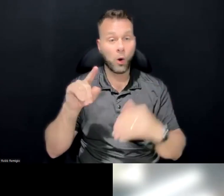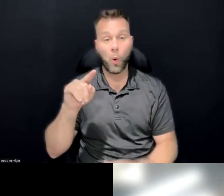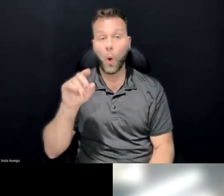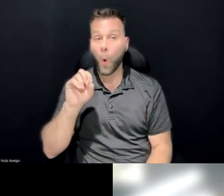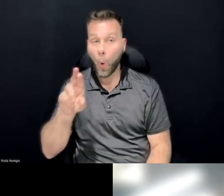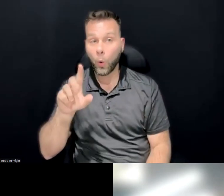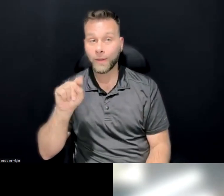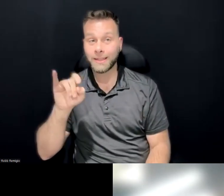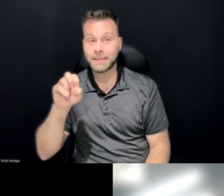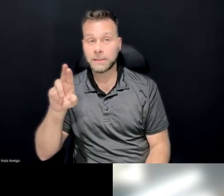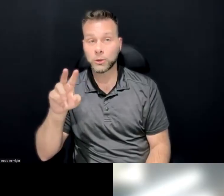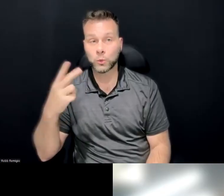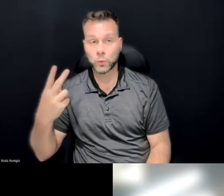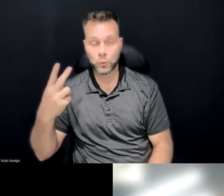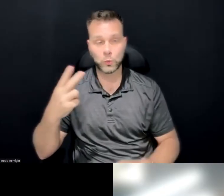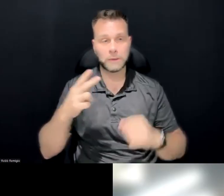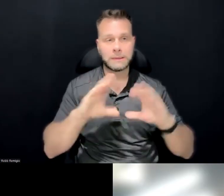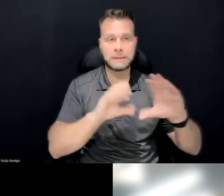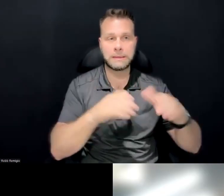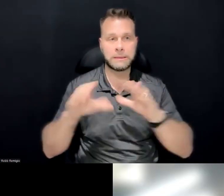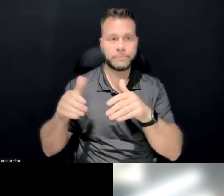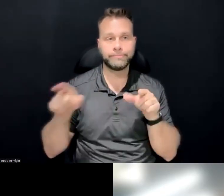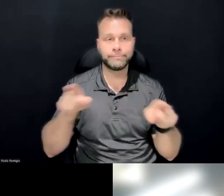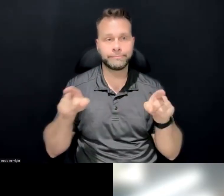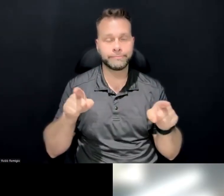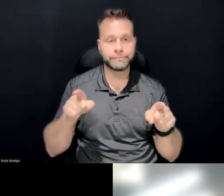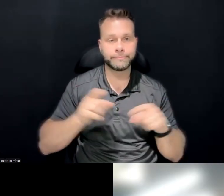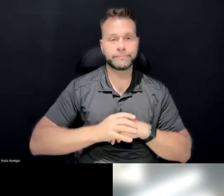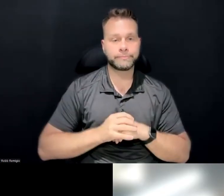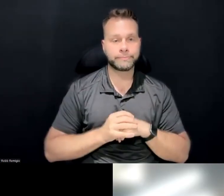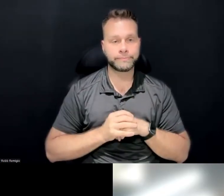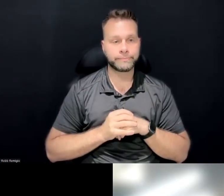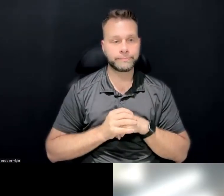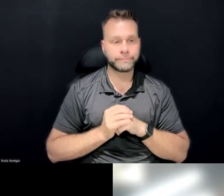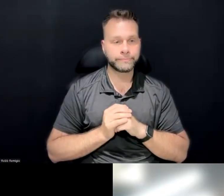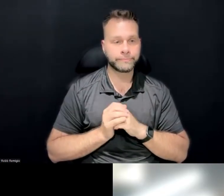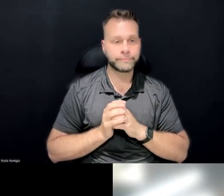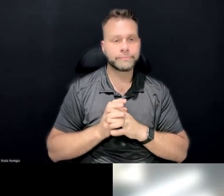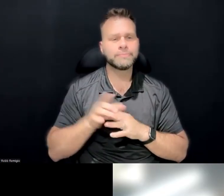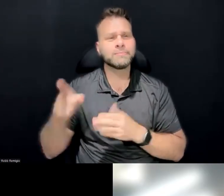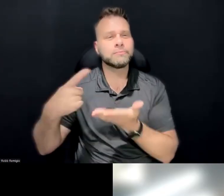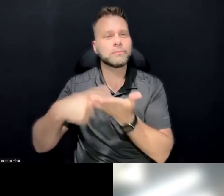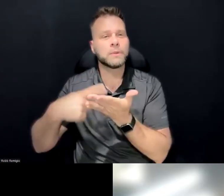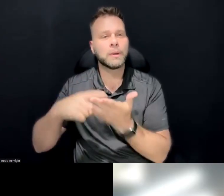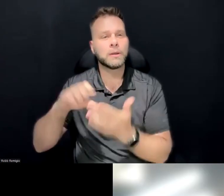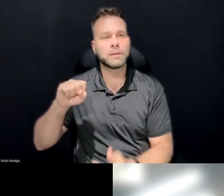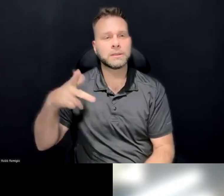who spoke about the spotlight that they were working on.